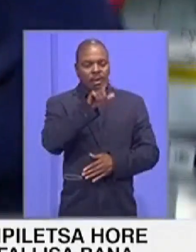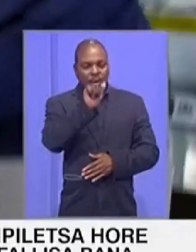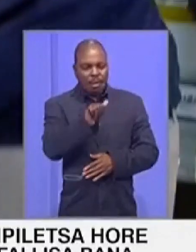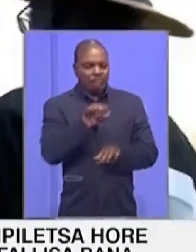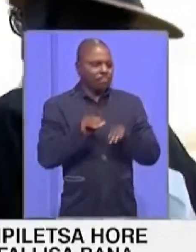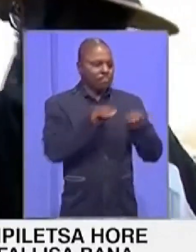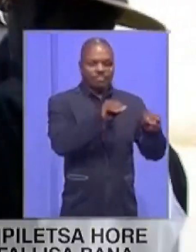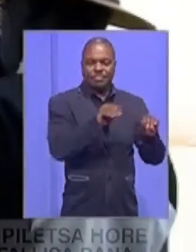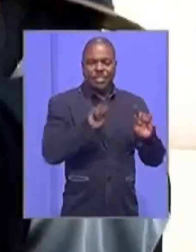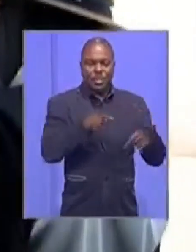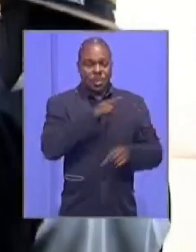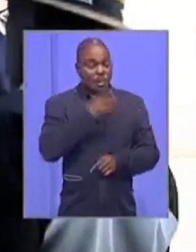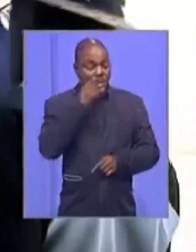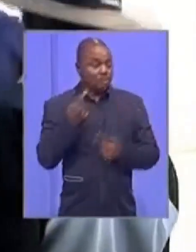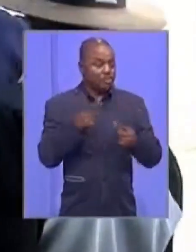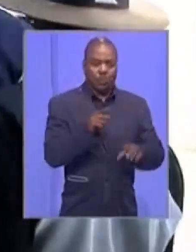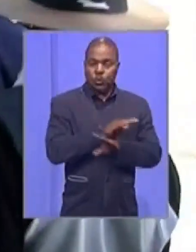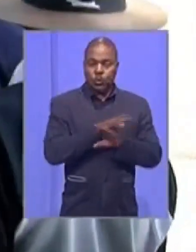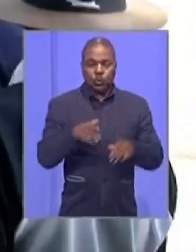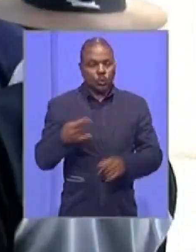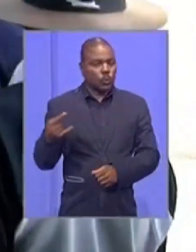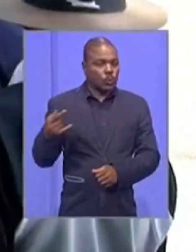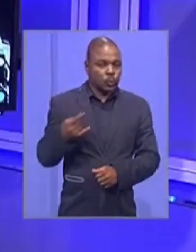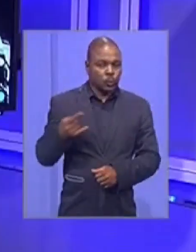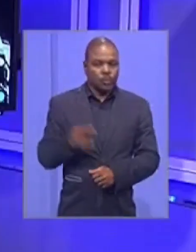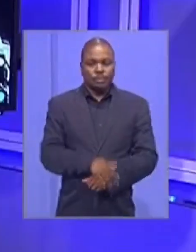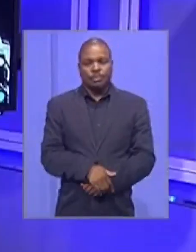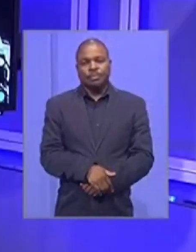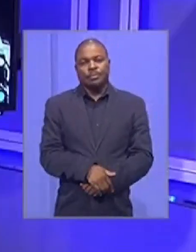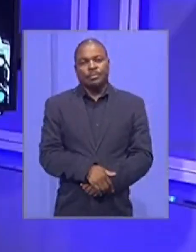a reng a se tshaba le bekebeke.